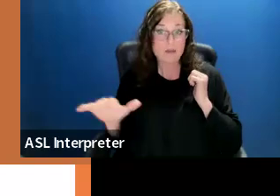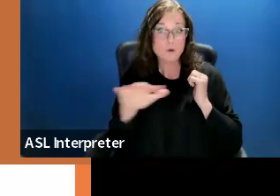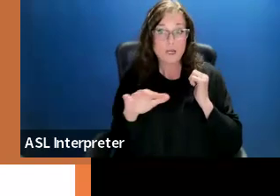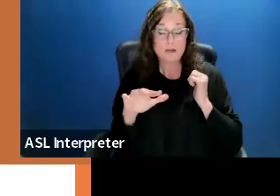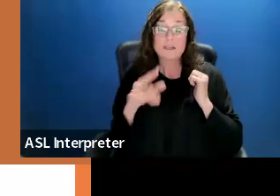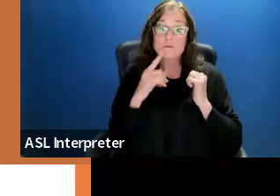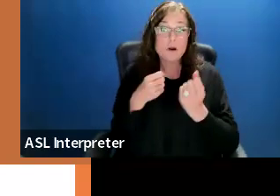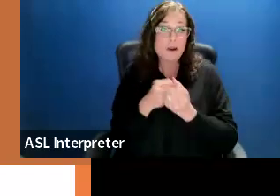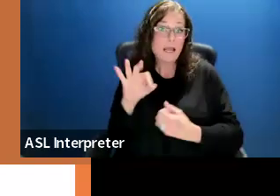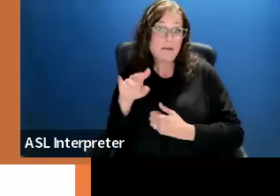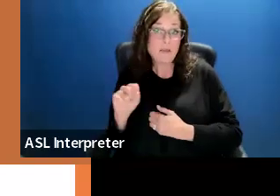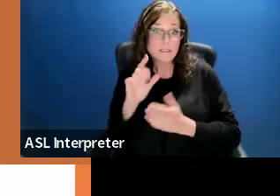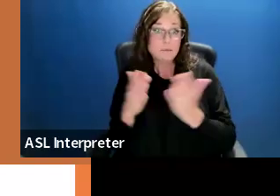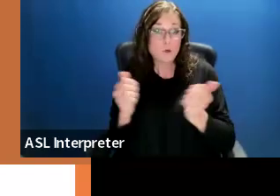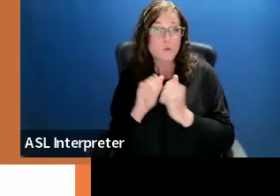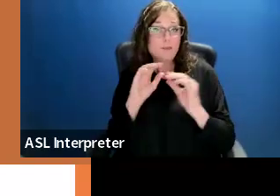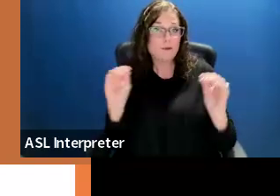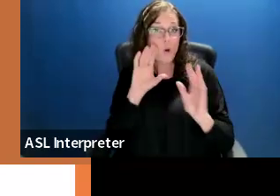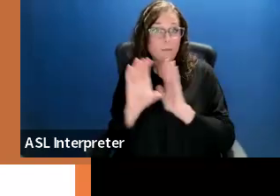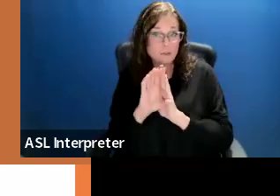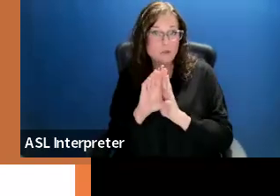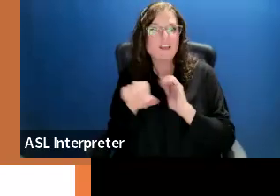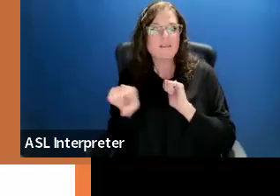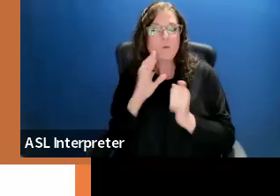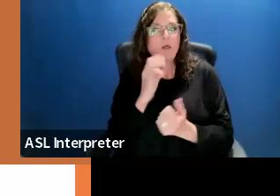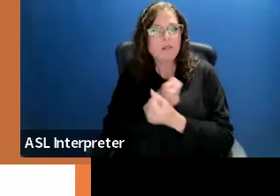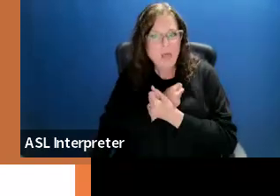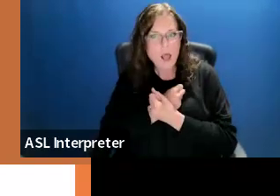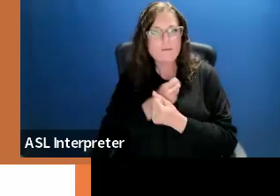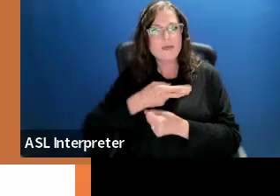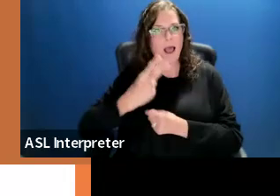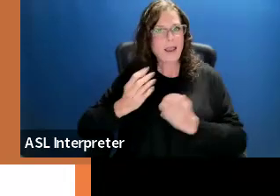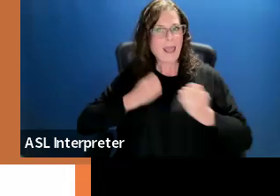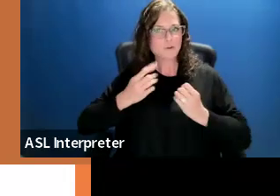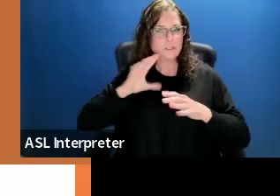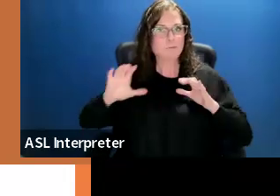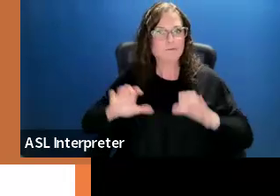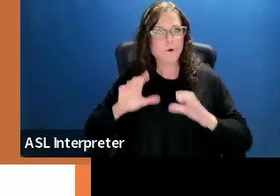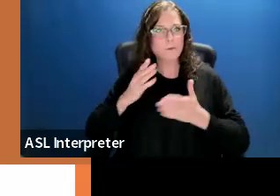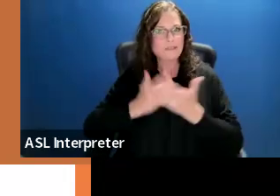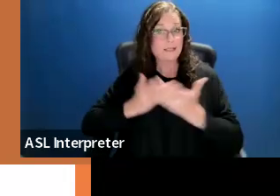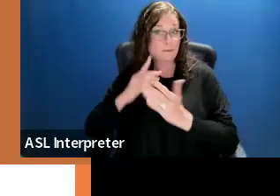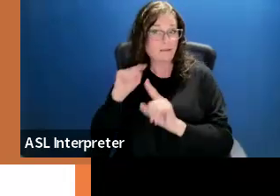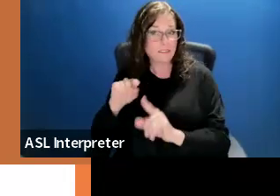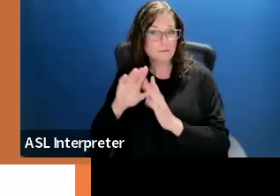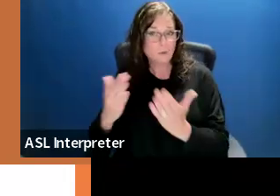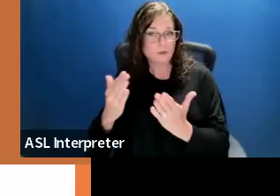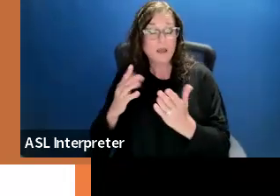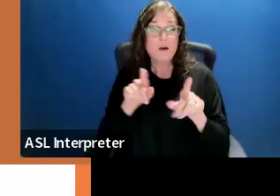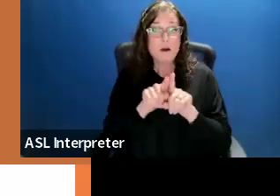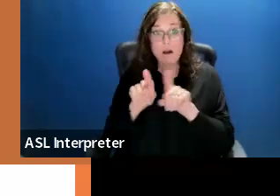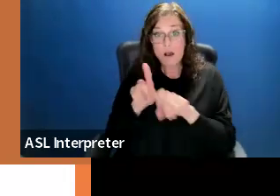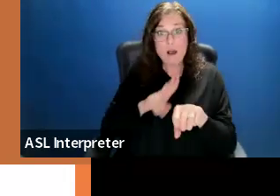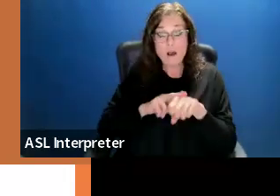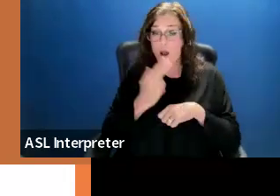for fans of the book with no pictures. They're going to love the high energy performance aspect. And of course, beneath all